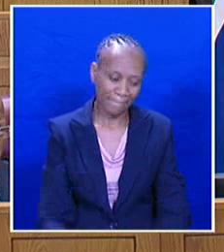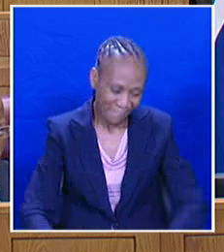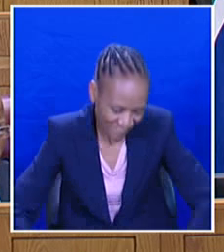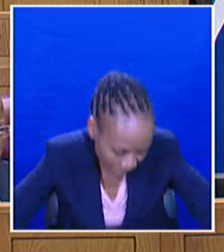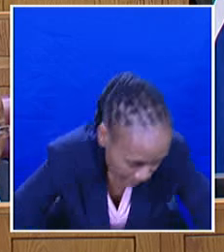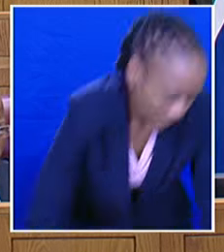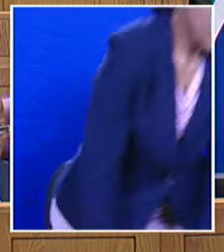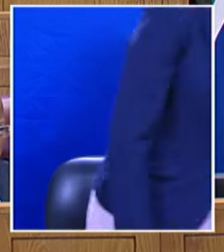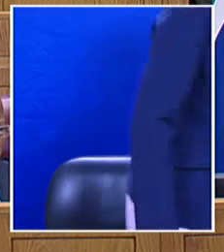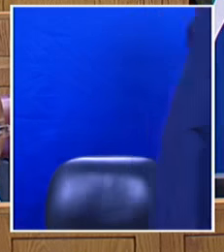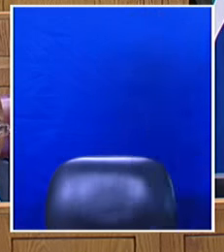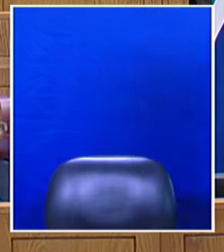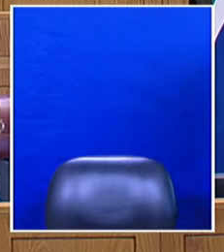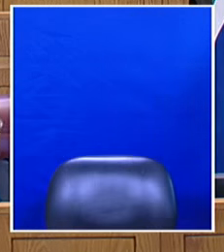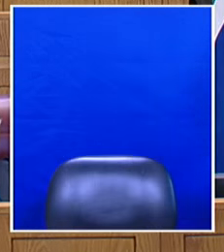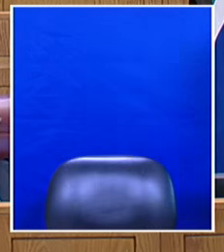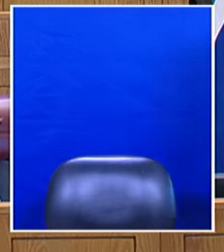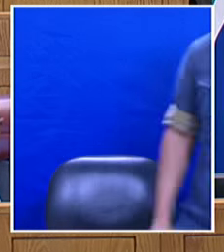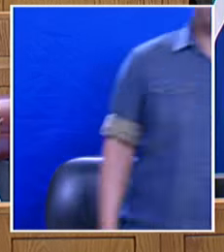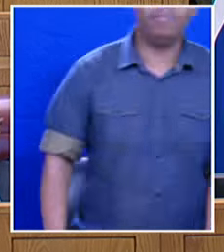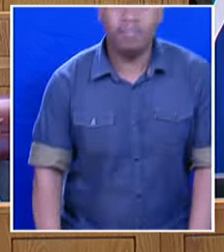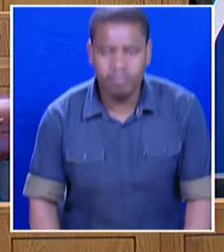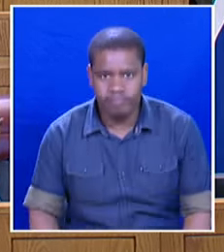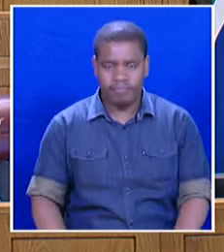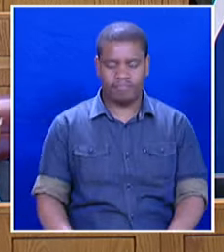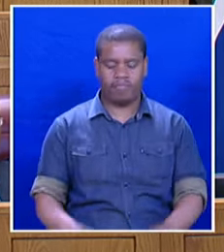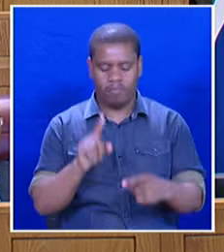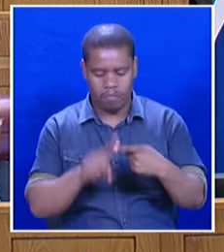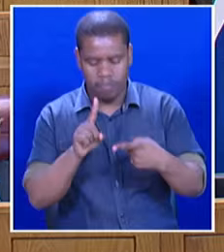the Honorable Mthileni, and the Honorable Labaskagne.